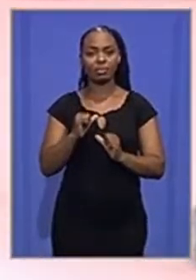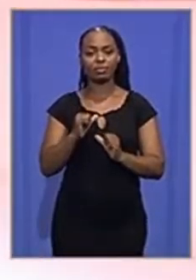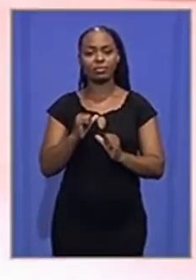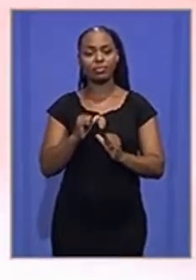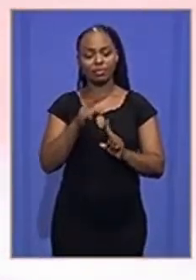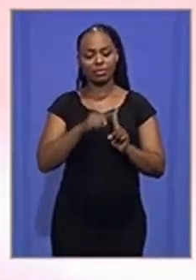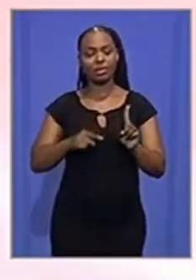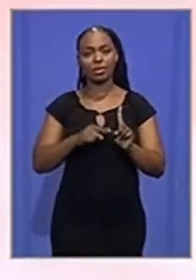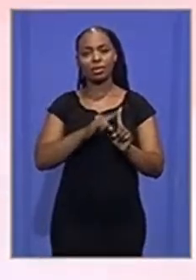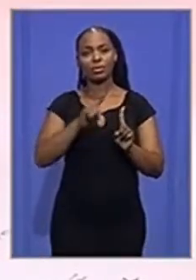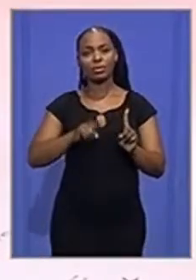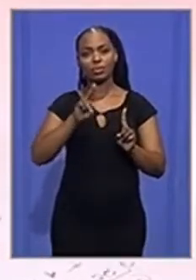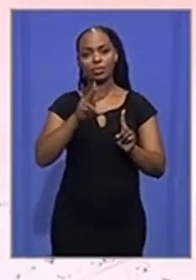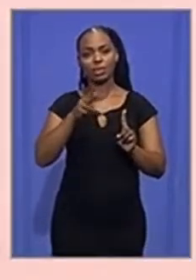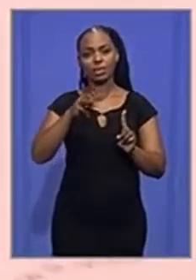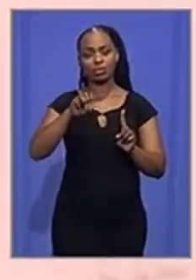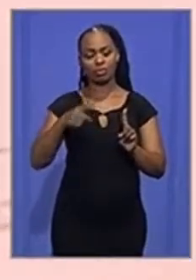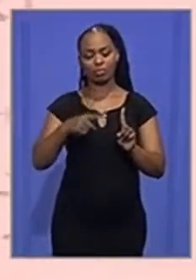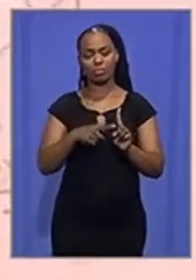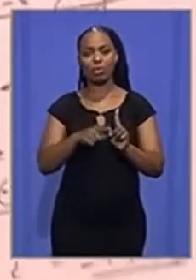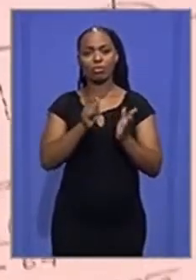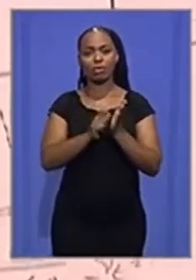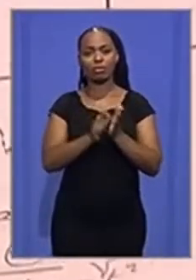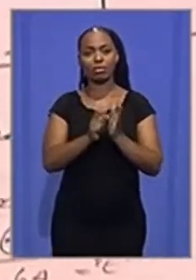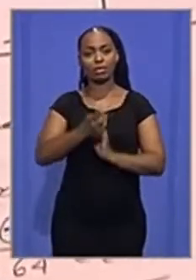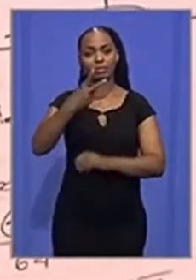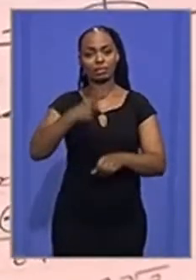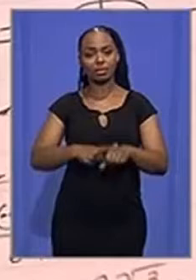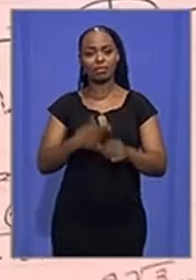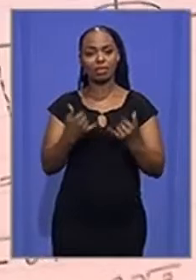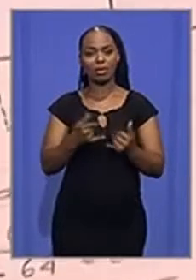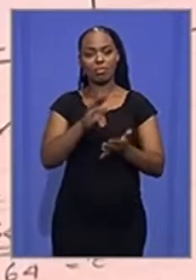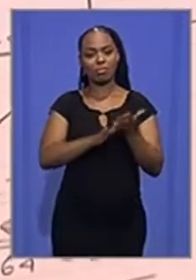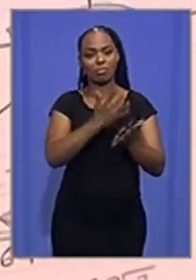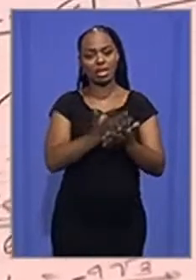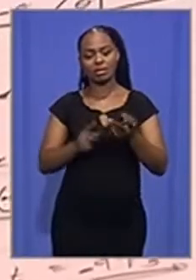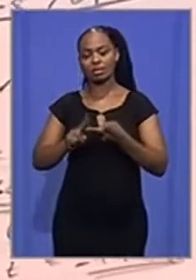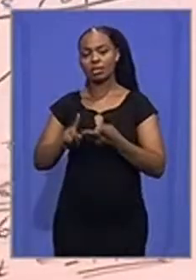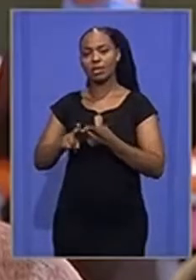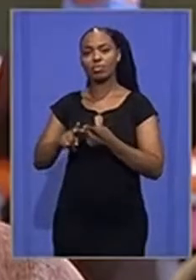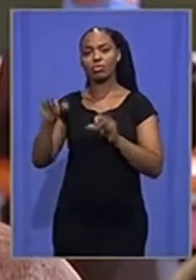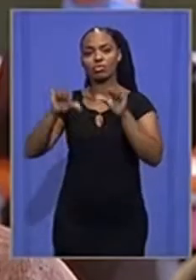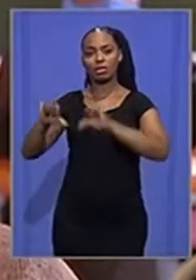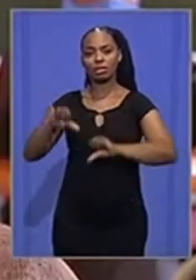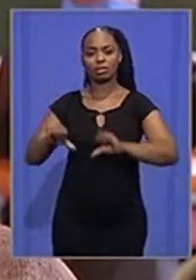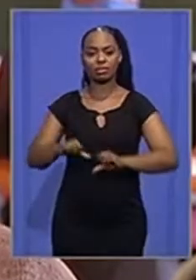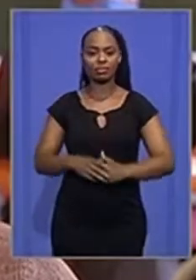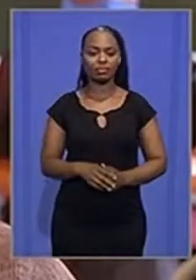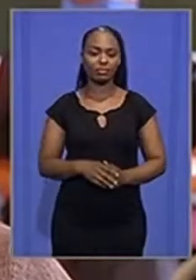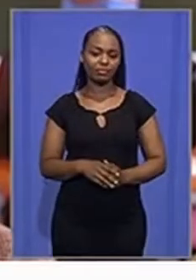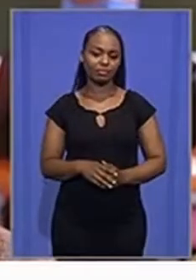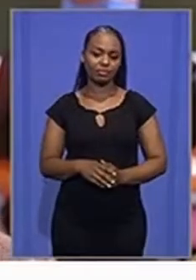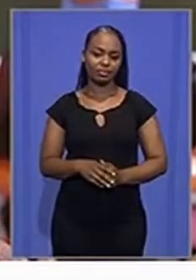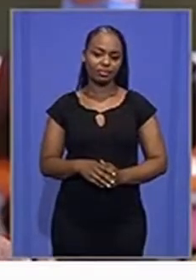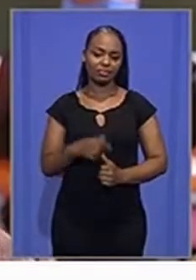McLean ke yo mongwe wa badikete bao ba tlo go ngwala matlakala a bobedi a metse le saense. I feel that it is fair